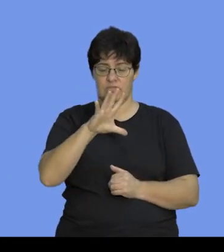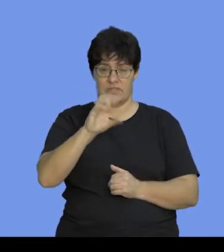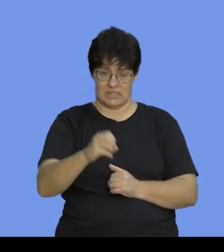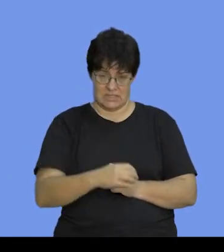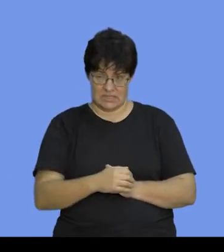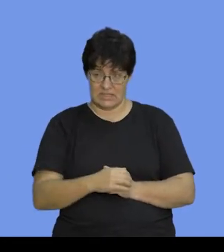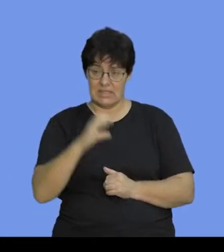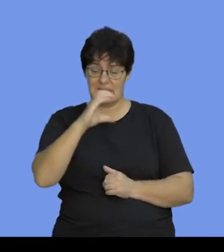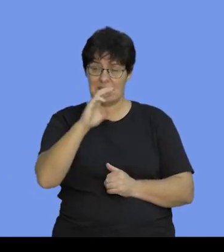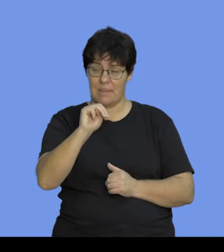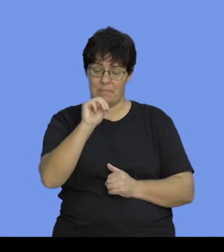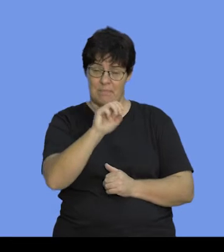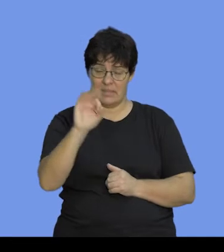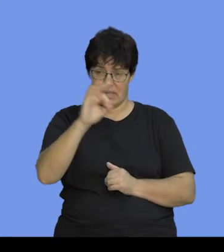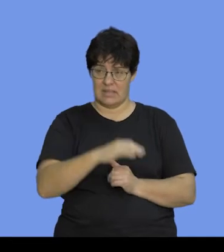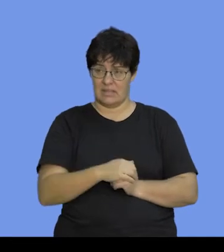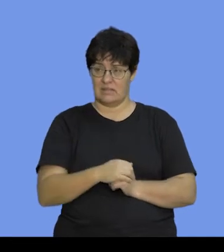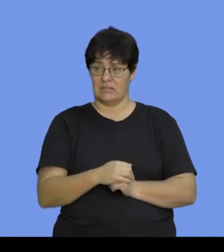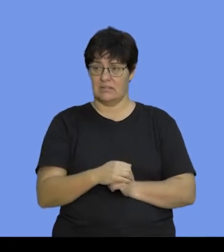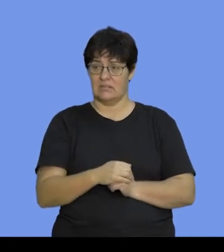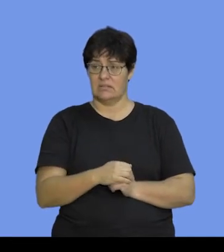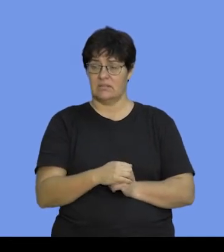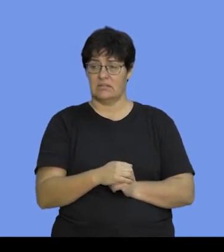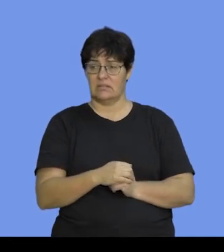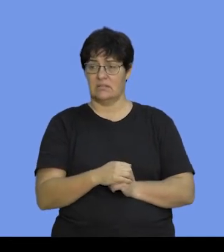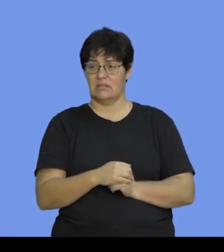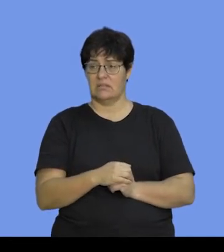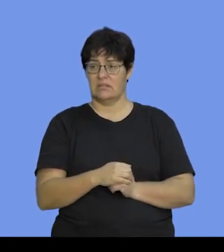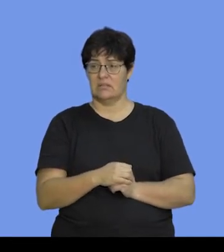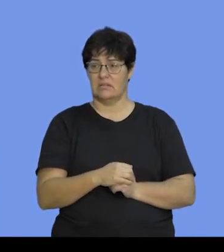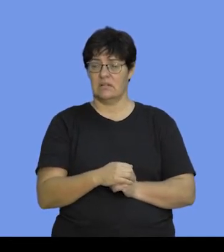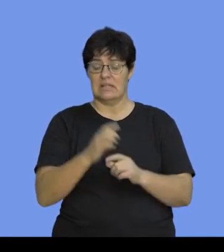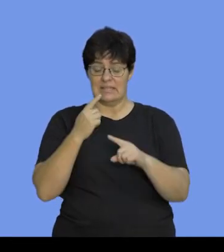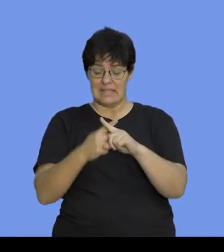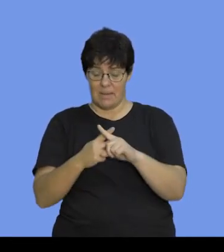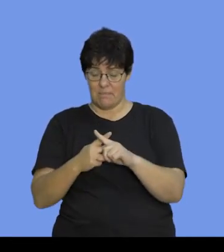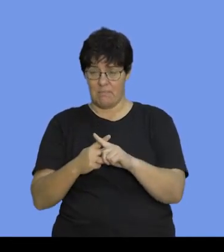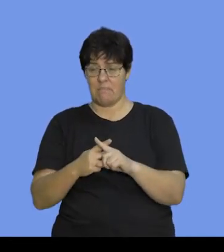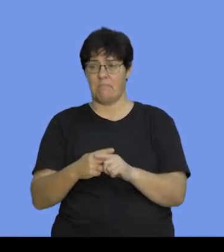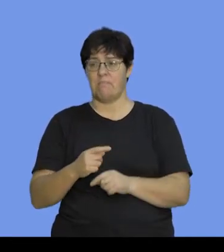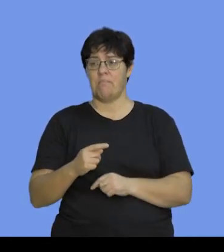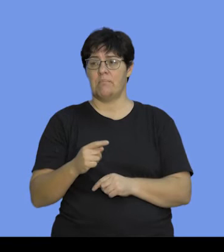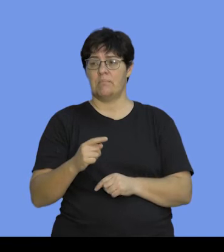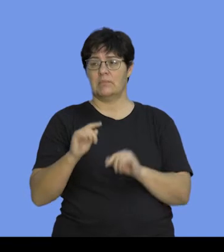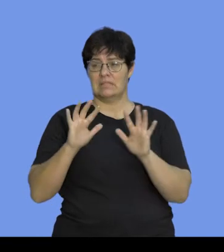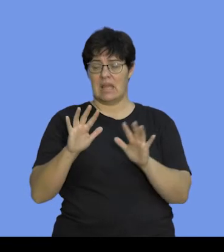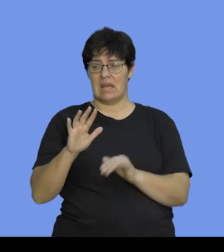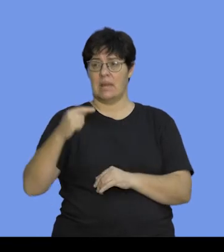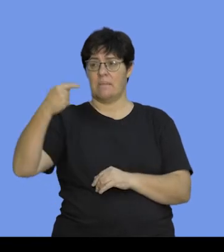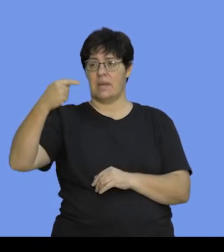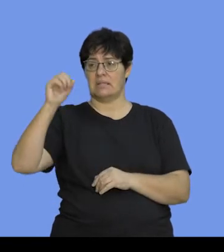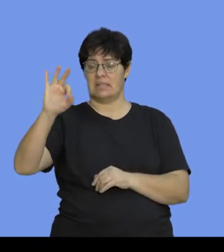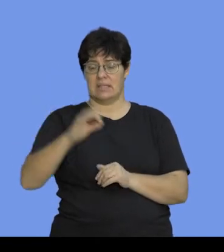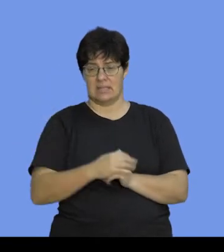wanted to focus on the conversion there. So 250 is actually 250 multiplied by 10 exponent minus